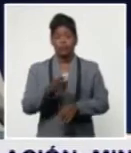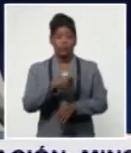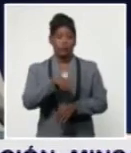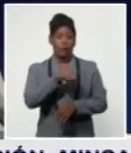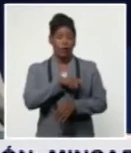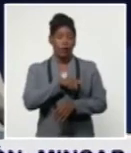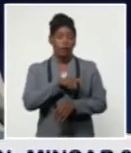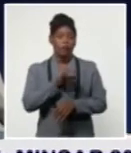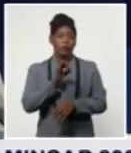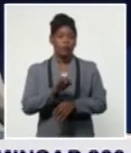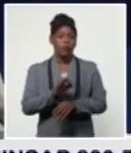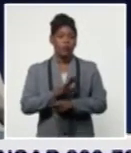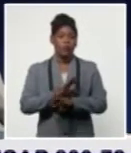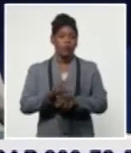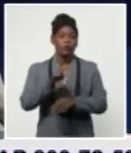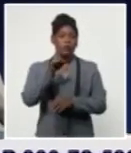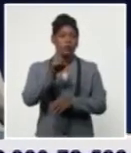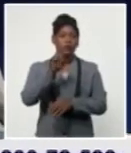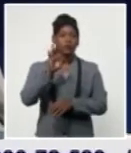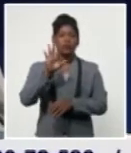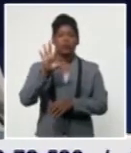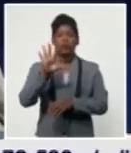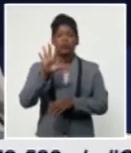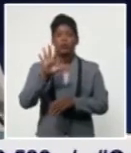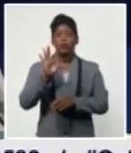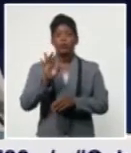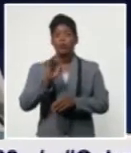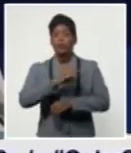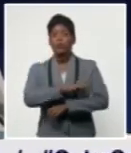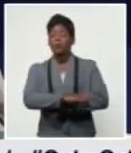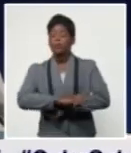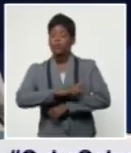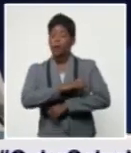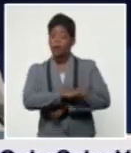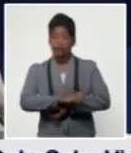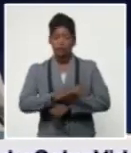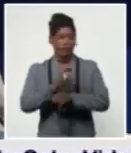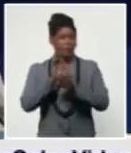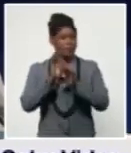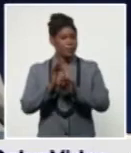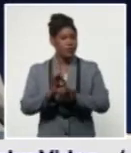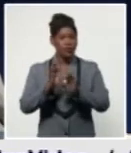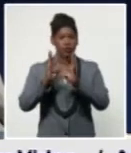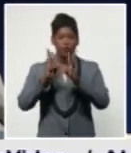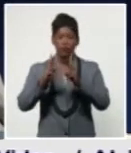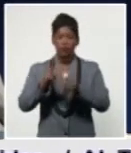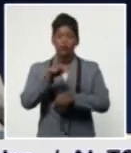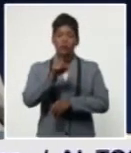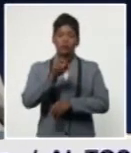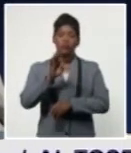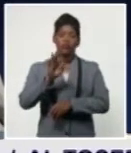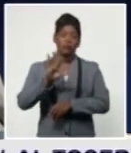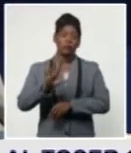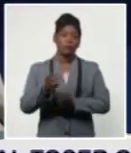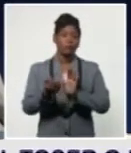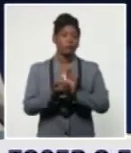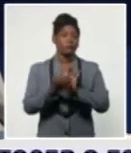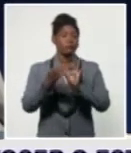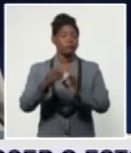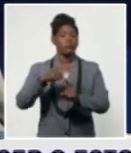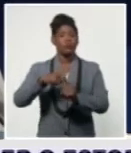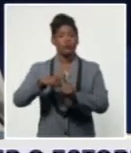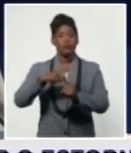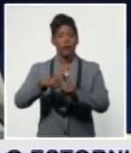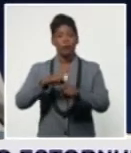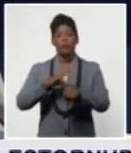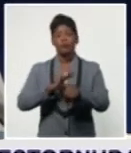in the world. Up to last night, the world remained with the same 185 countries that continue